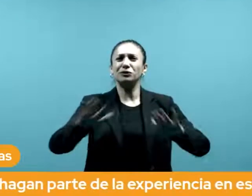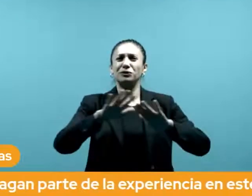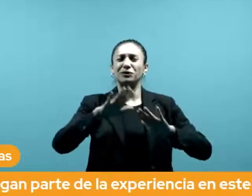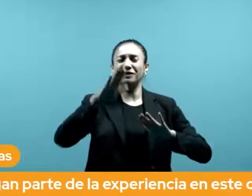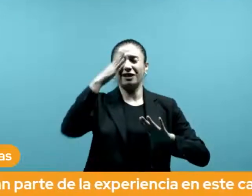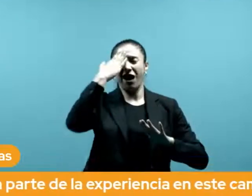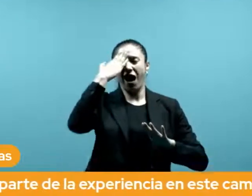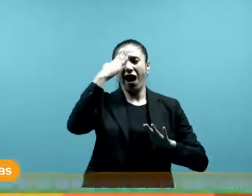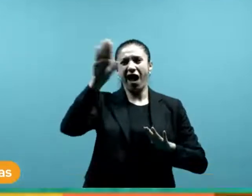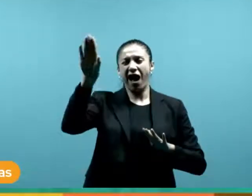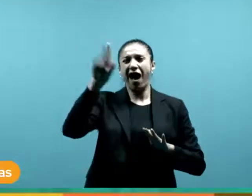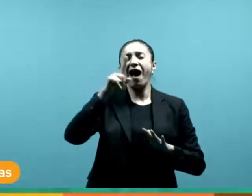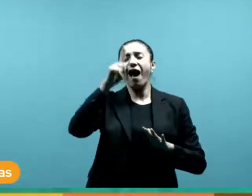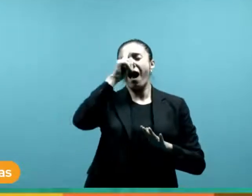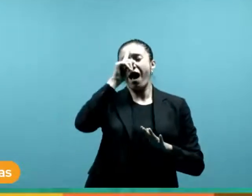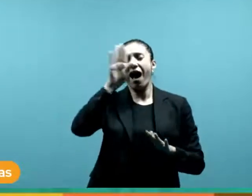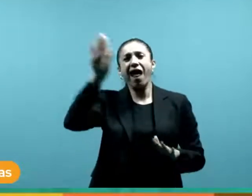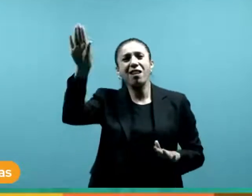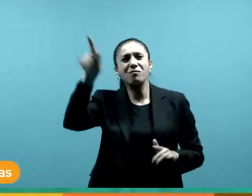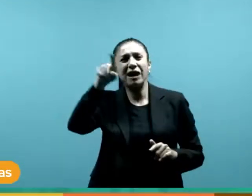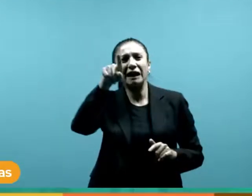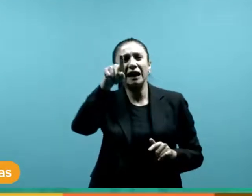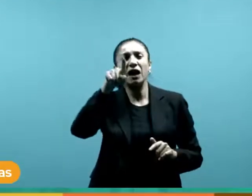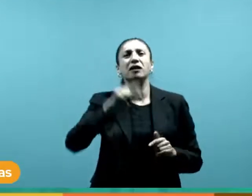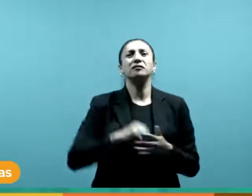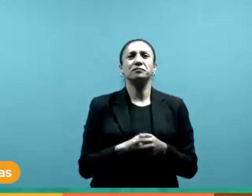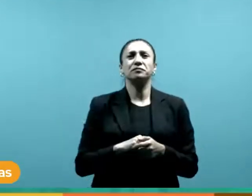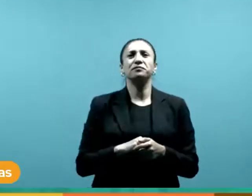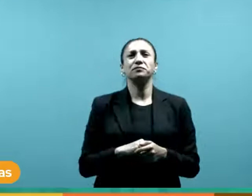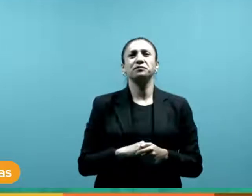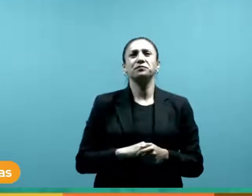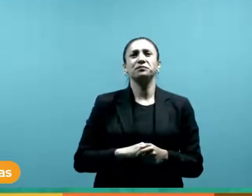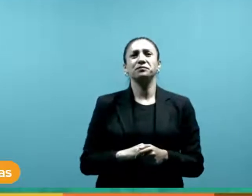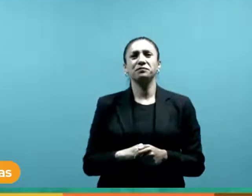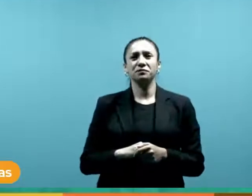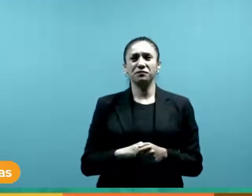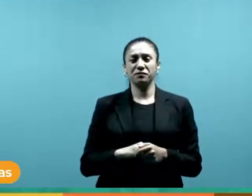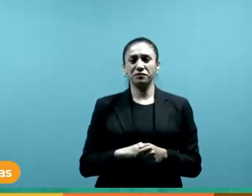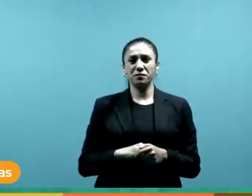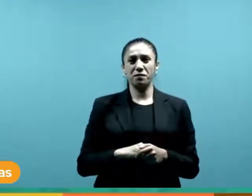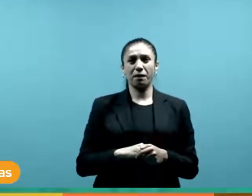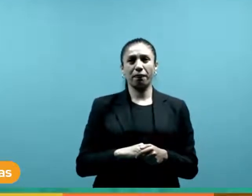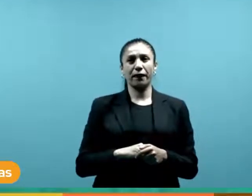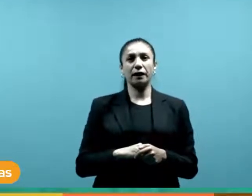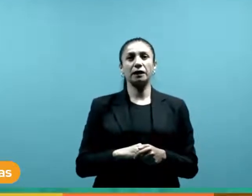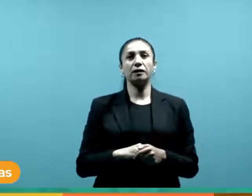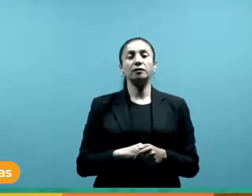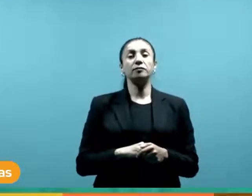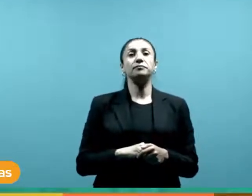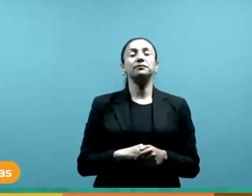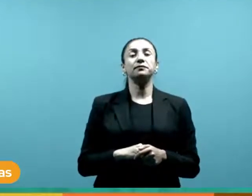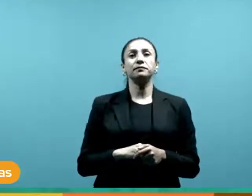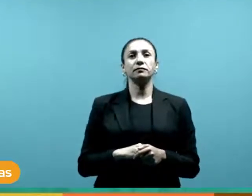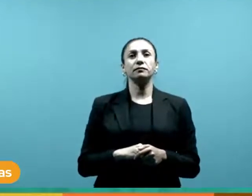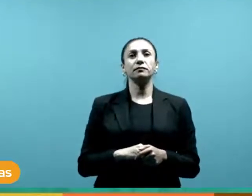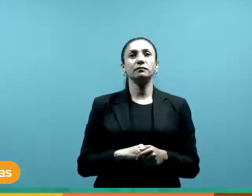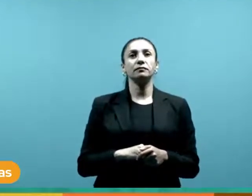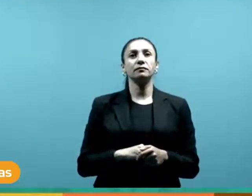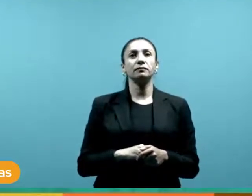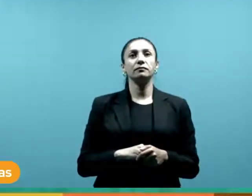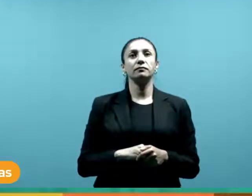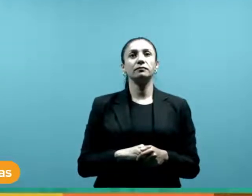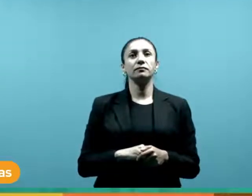First of all, we work with the huge collections of objects and documents that were discovered at the site. But of course, there